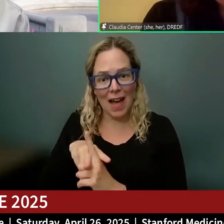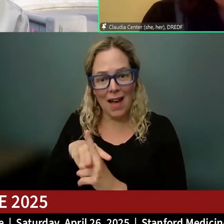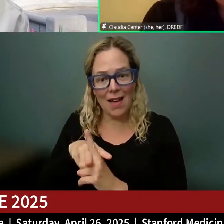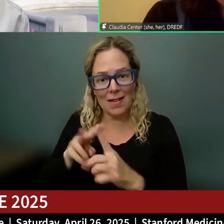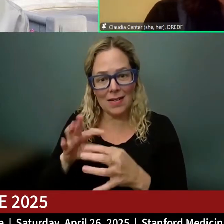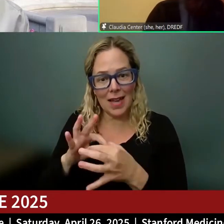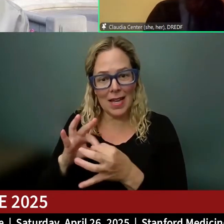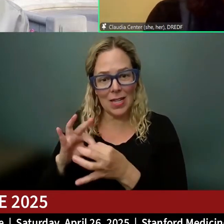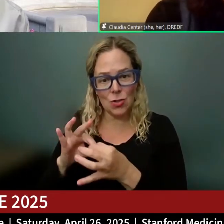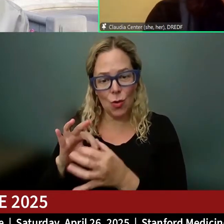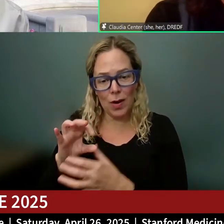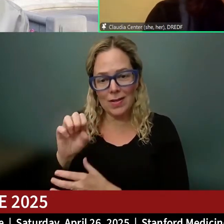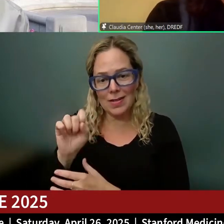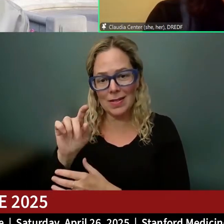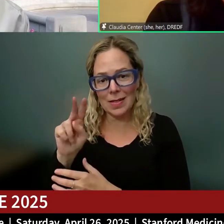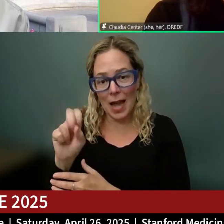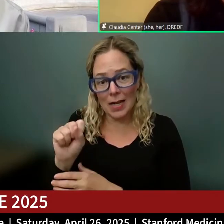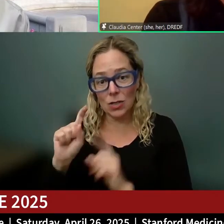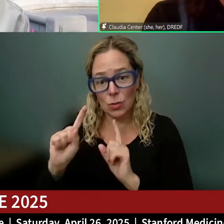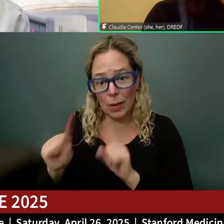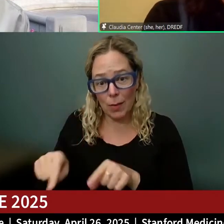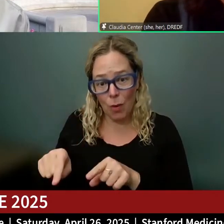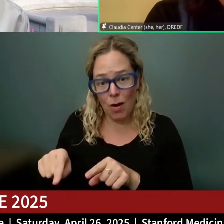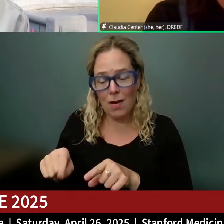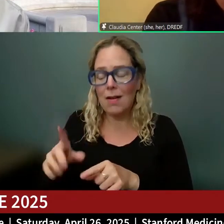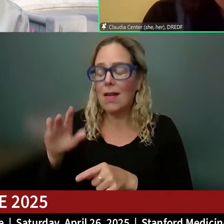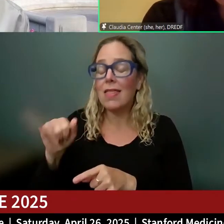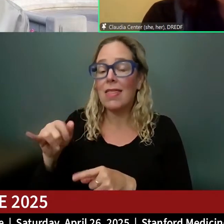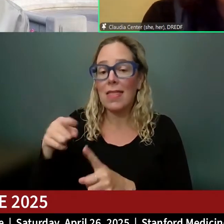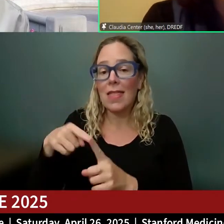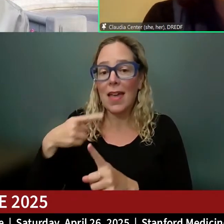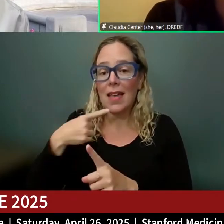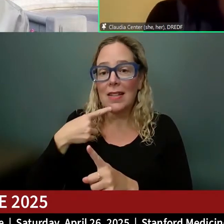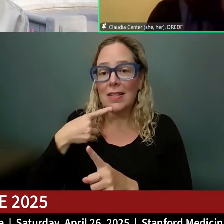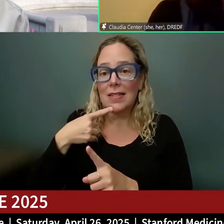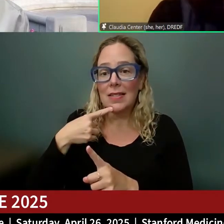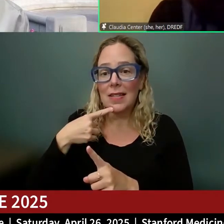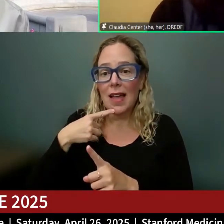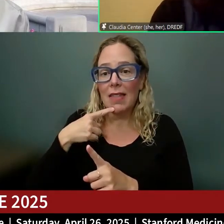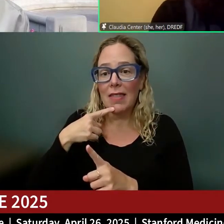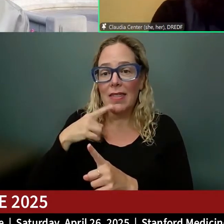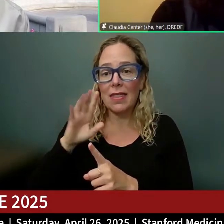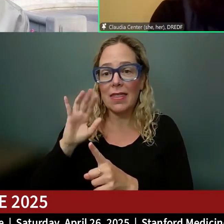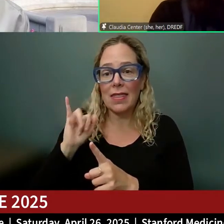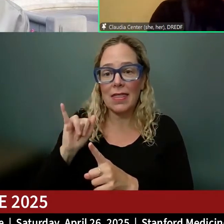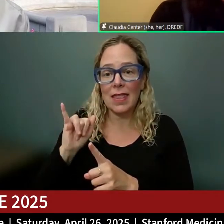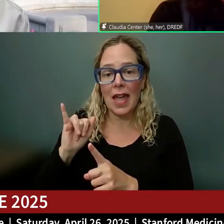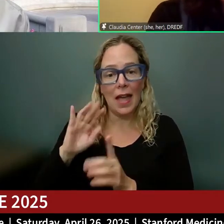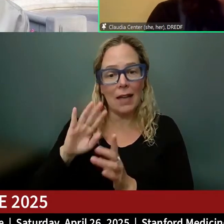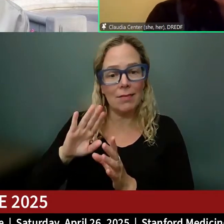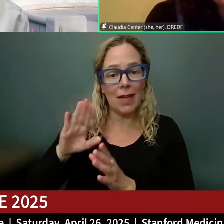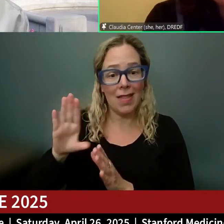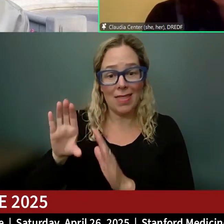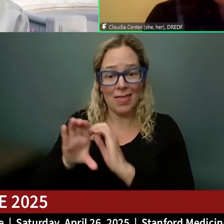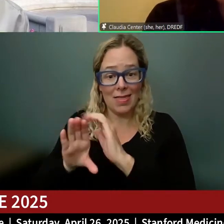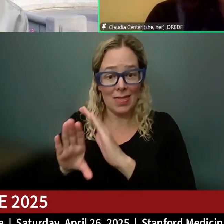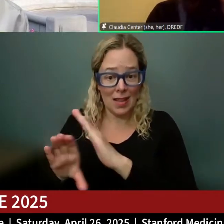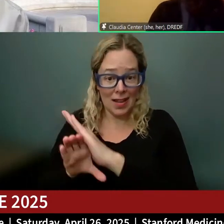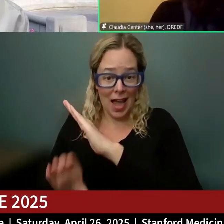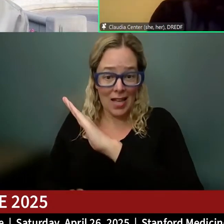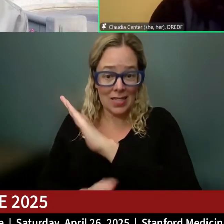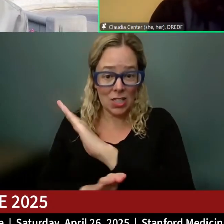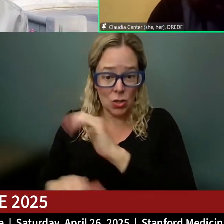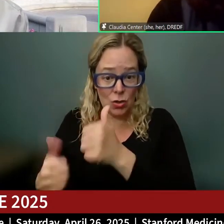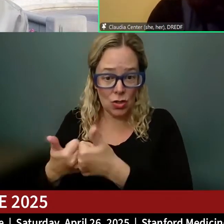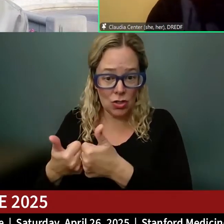that status report, they said that they are abandoning their constitutional challenge. So that's really,